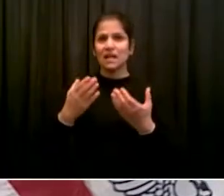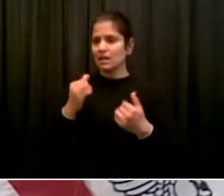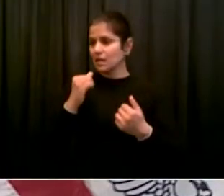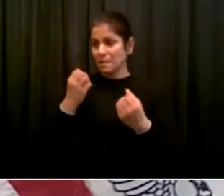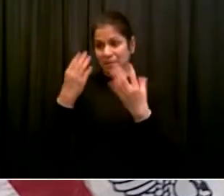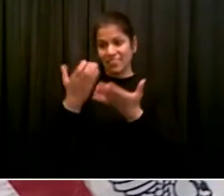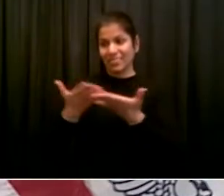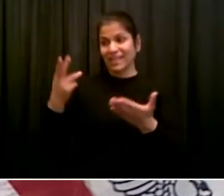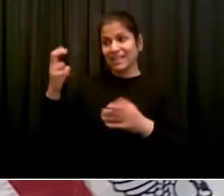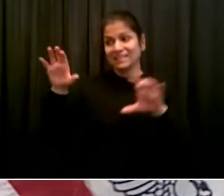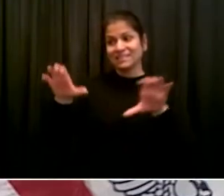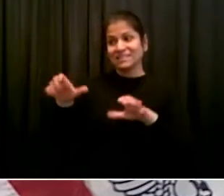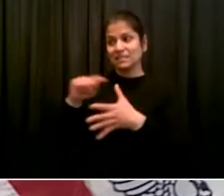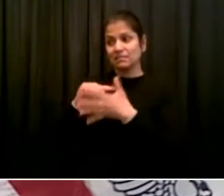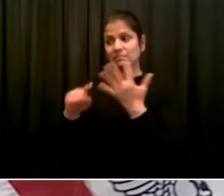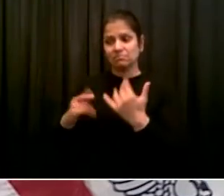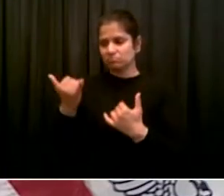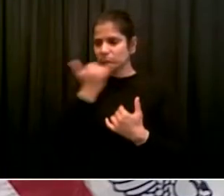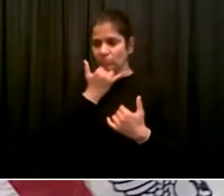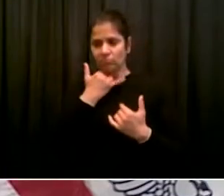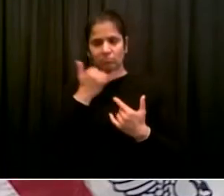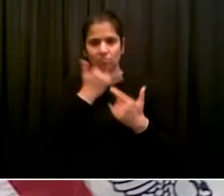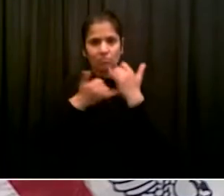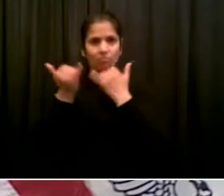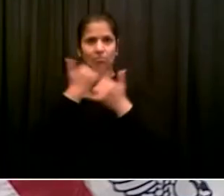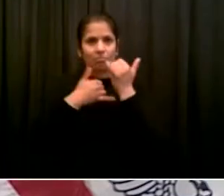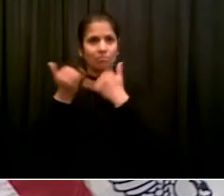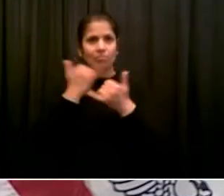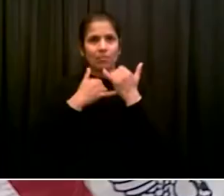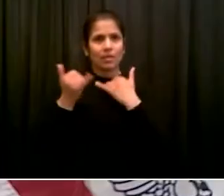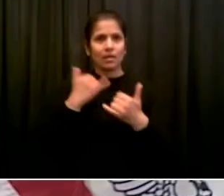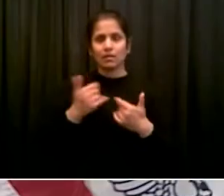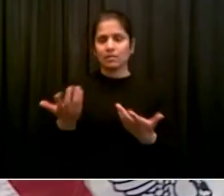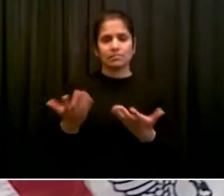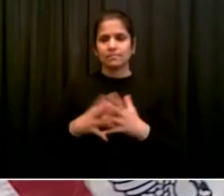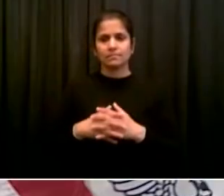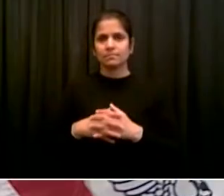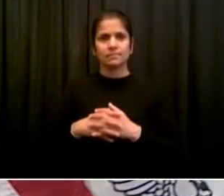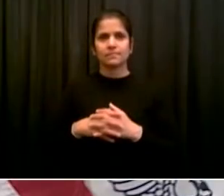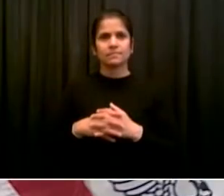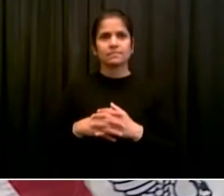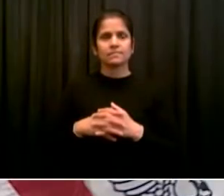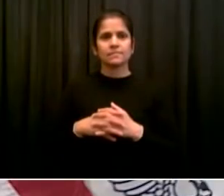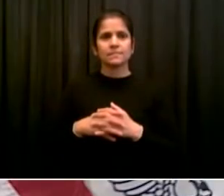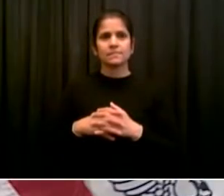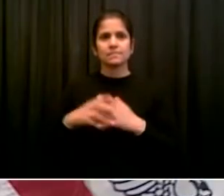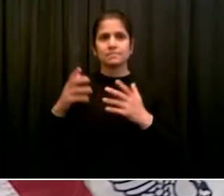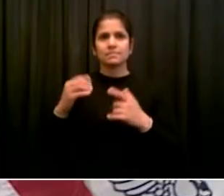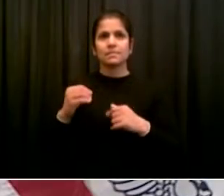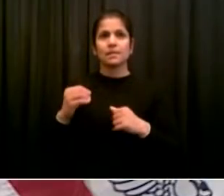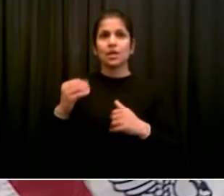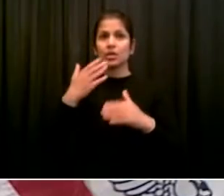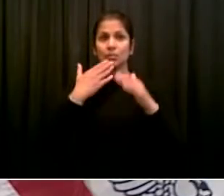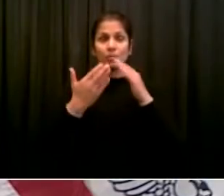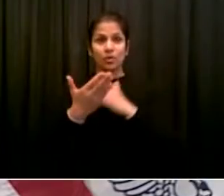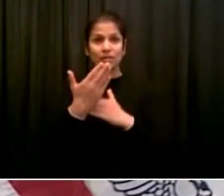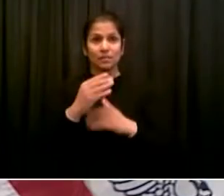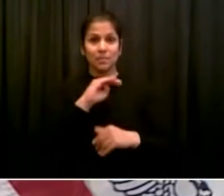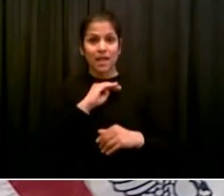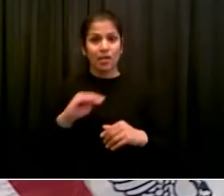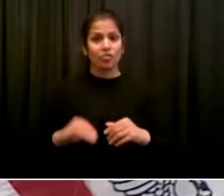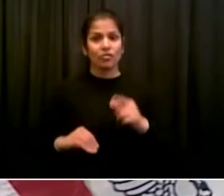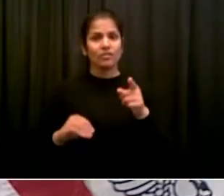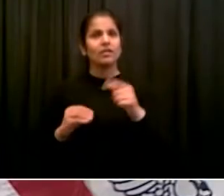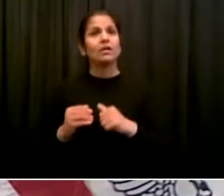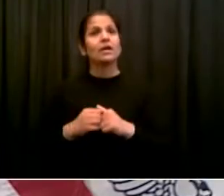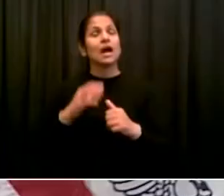The next is Emily from New York One. Good morning, Mayor de Blasio and Commissioner Shea. A question on the